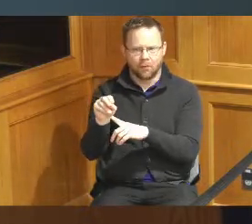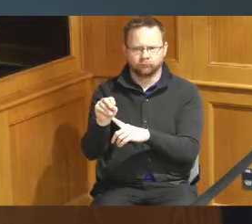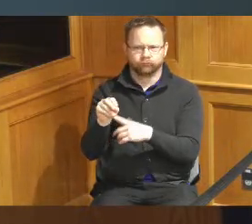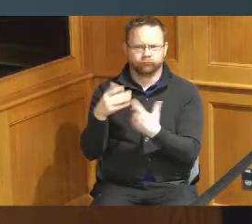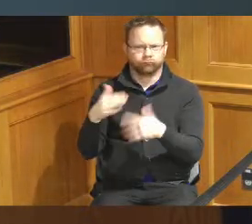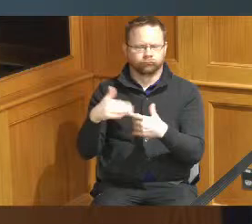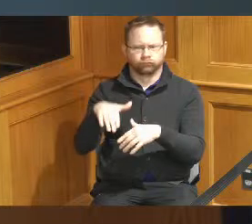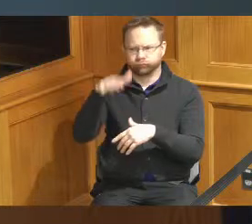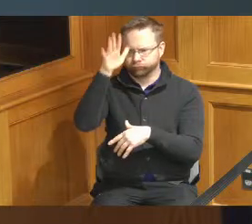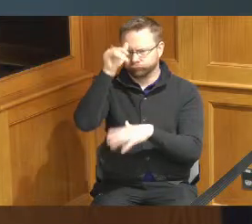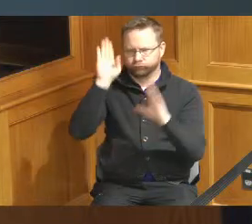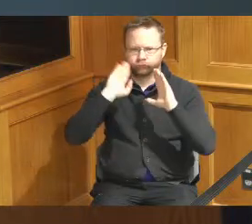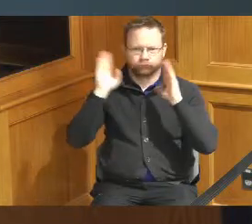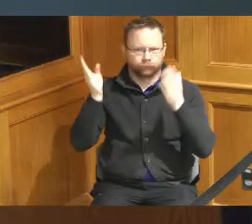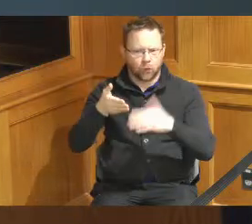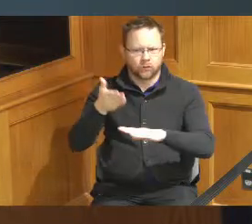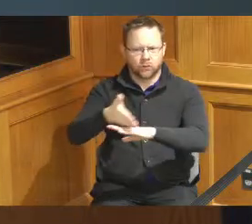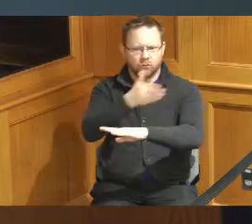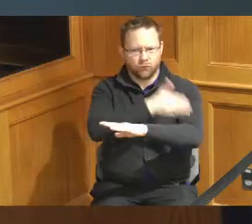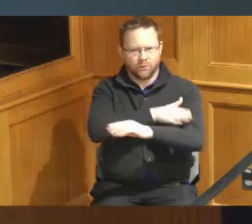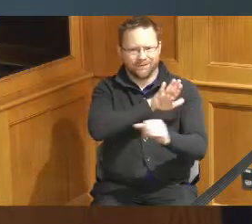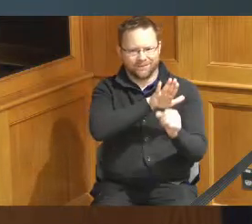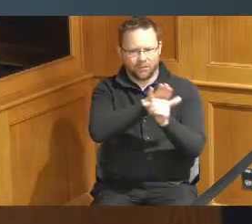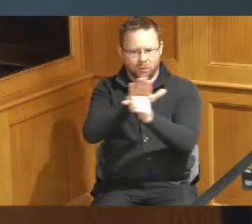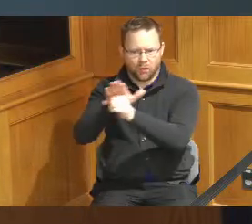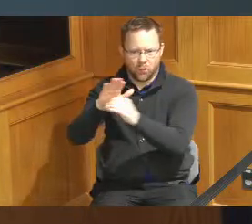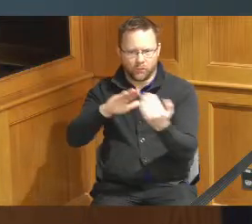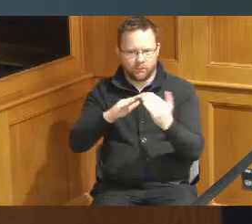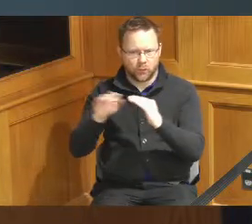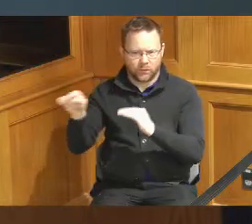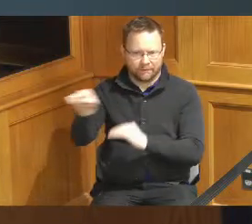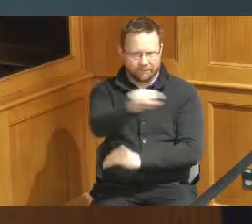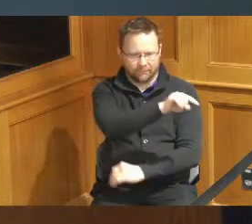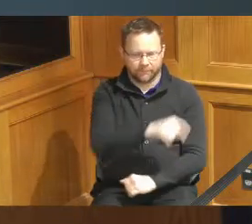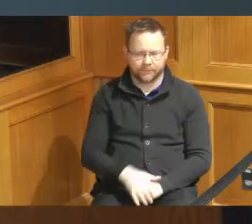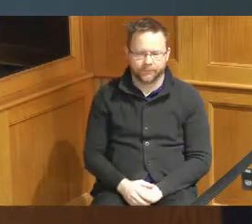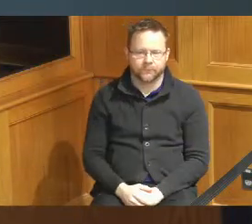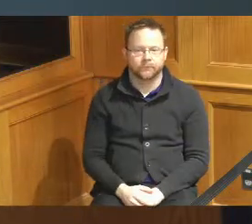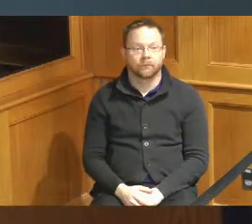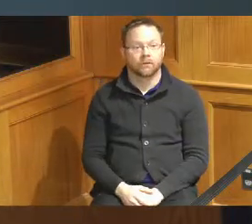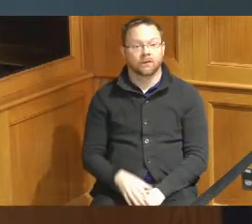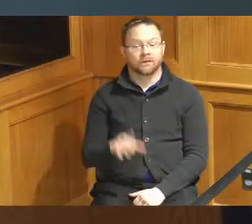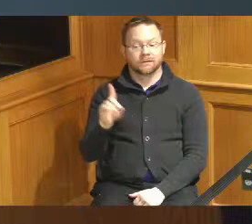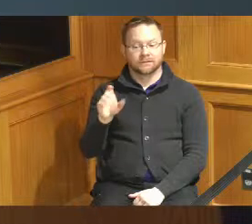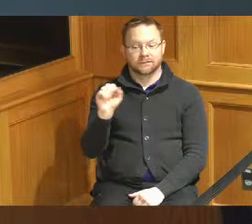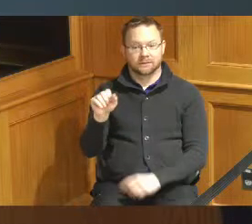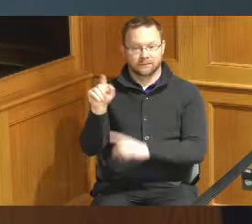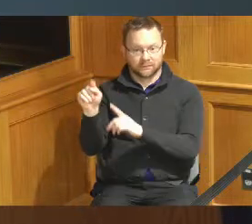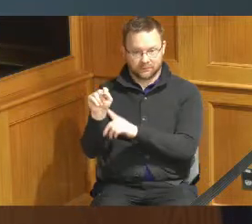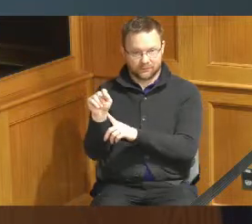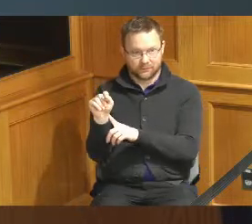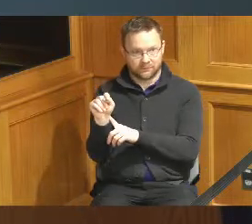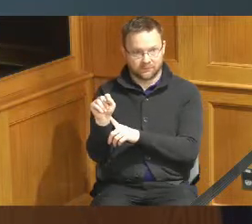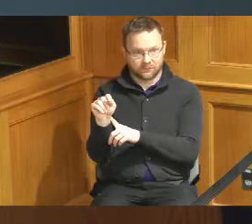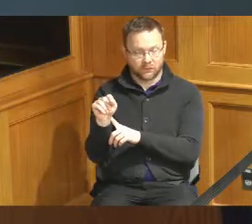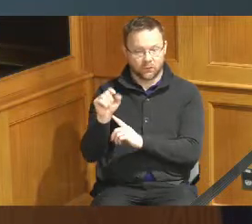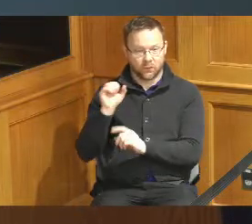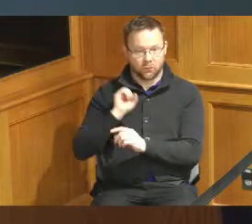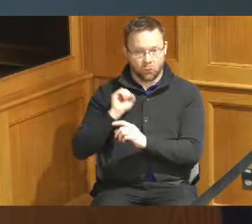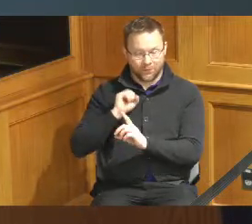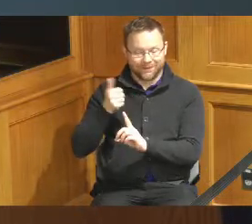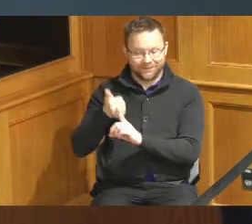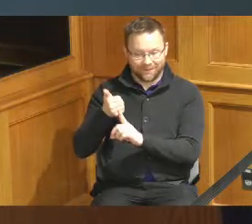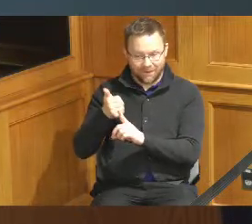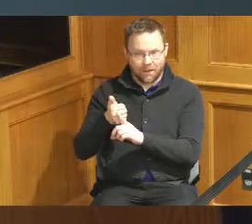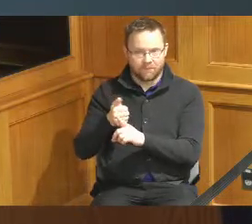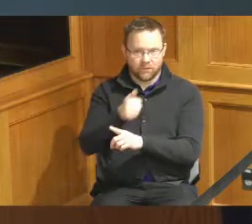to the betterment of their local communities. Whereas Delta Sigma Theta Sorority Incorporated